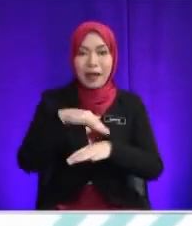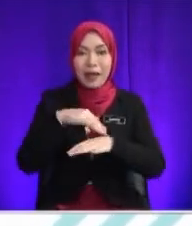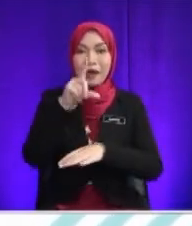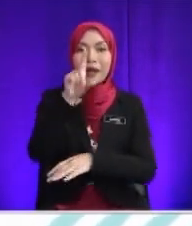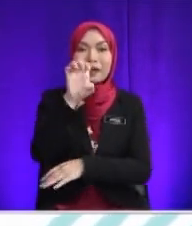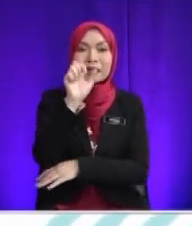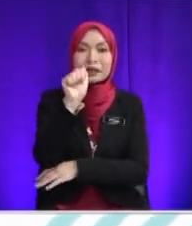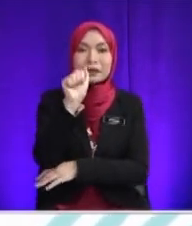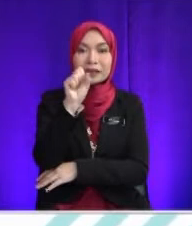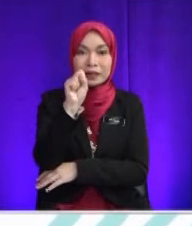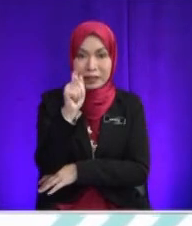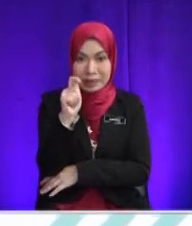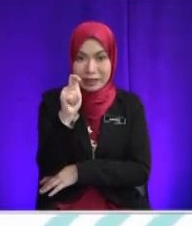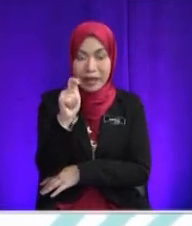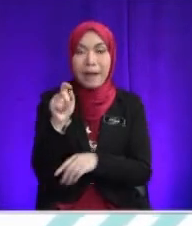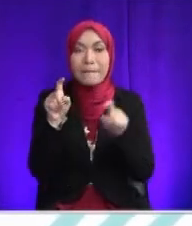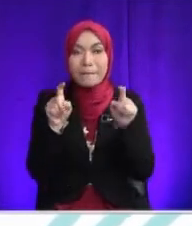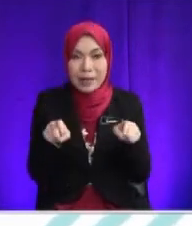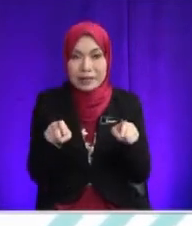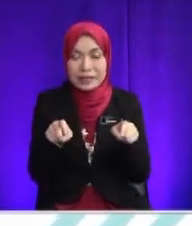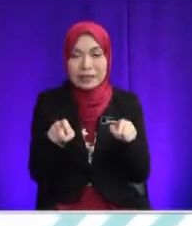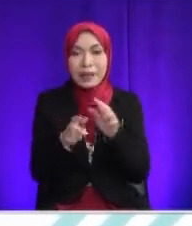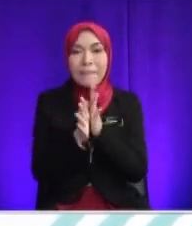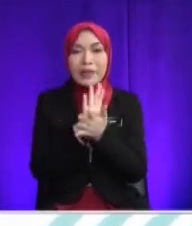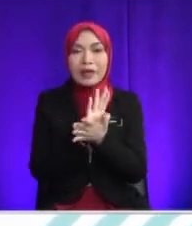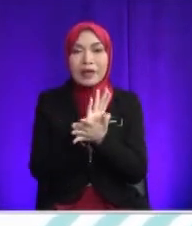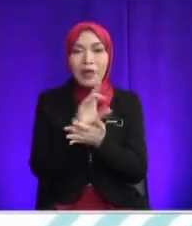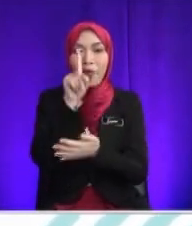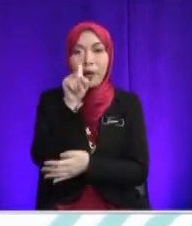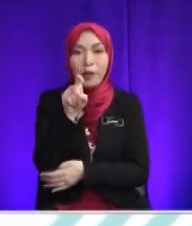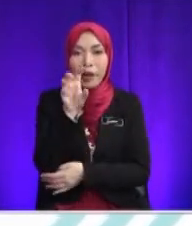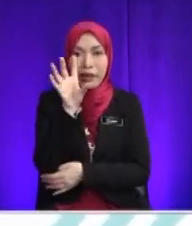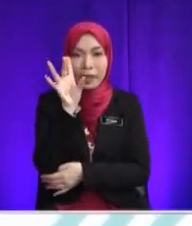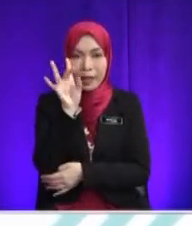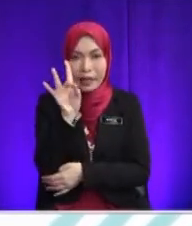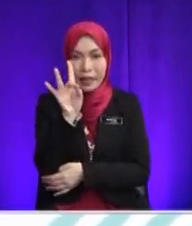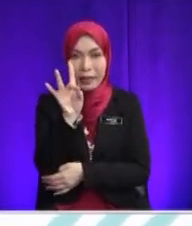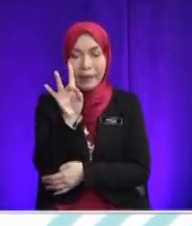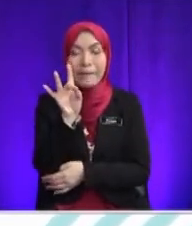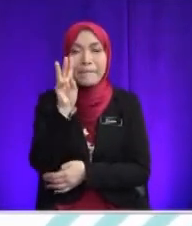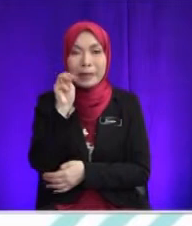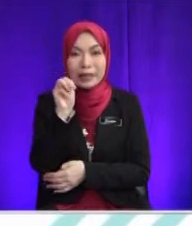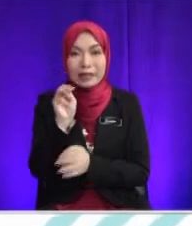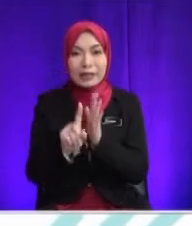meter tall. So tall or more. Let's double check the answer.